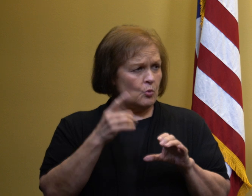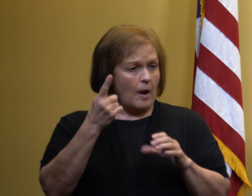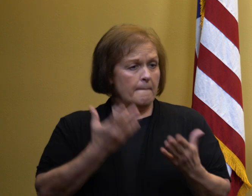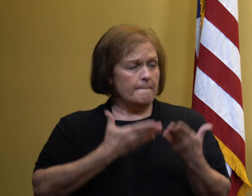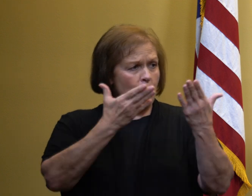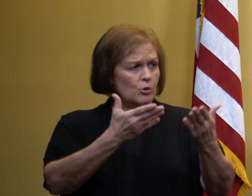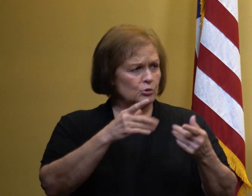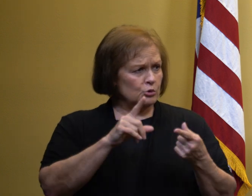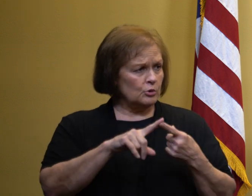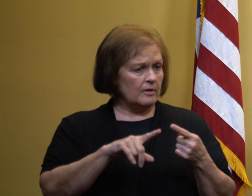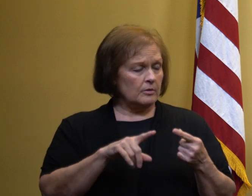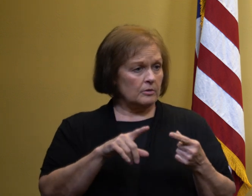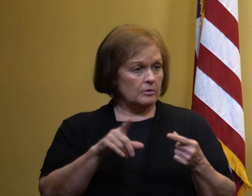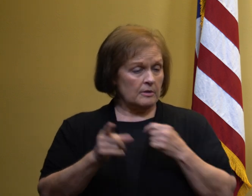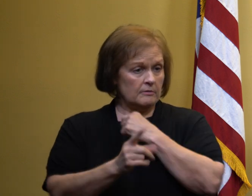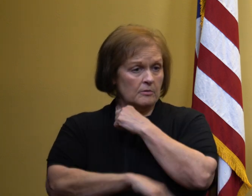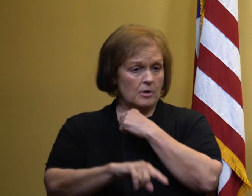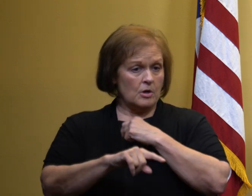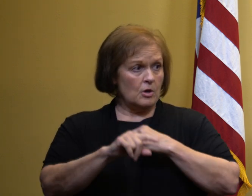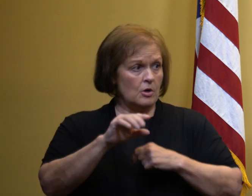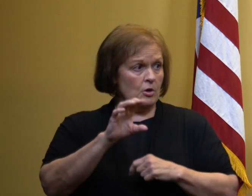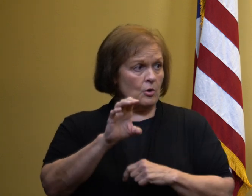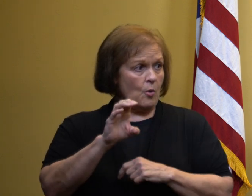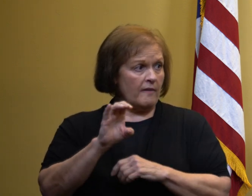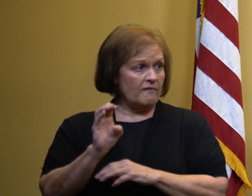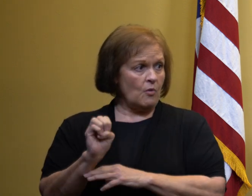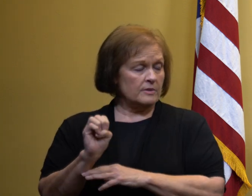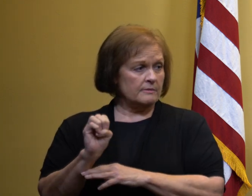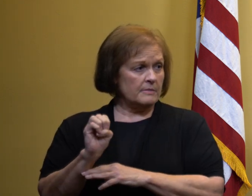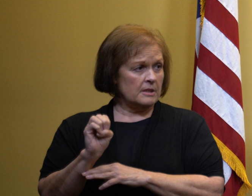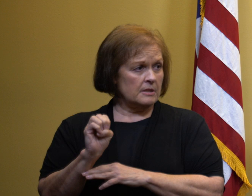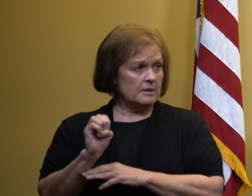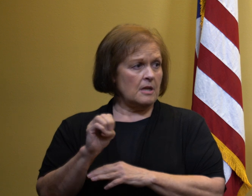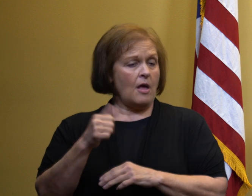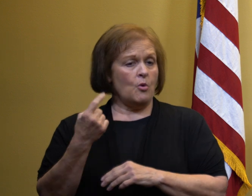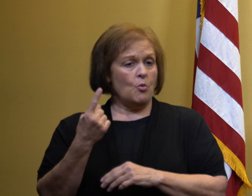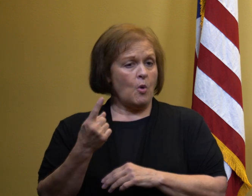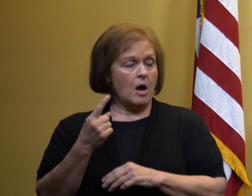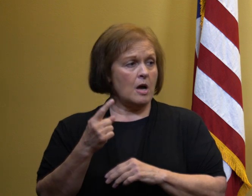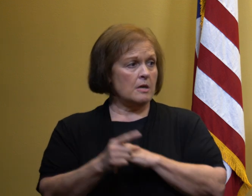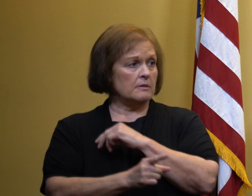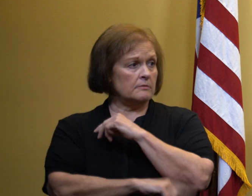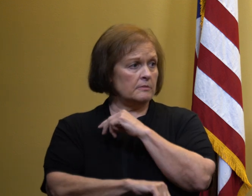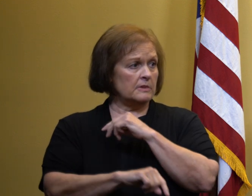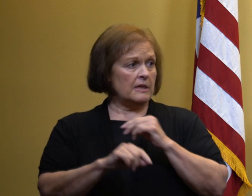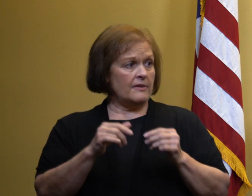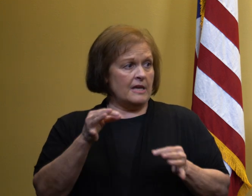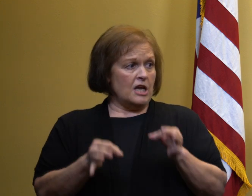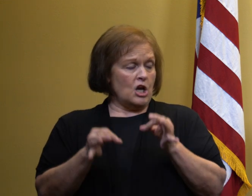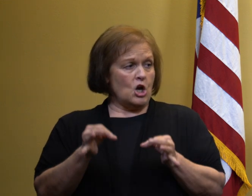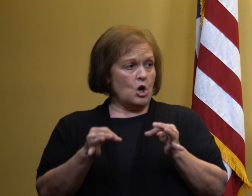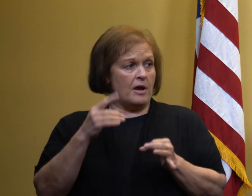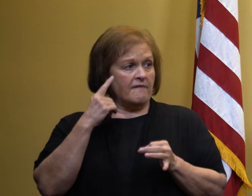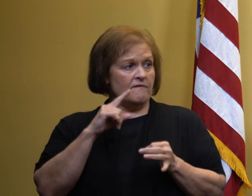to fine the property owners for code violations daily until the issues are resolved. Another one directing code enforcement to adjudicate hearings to assess